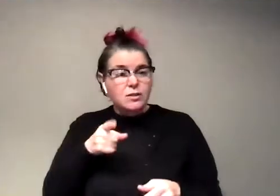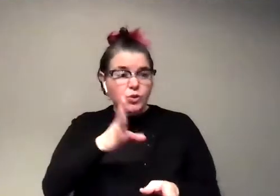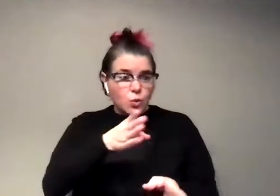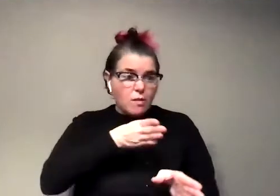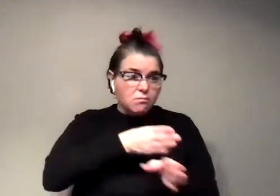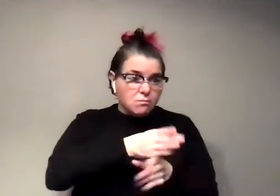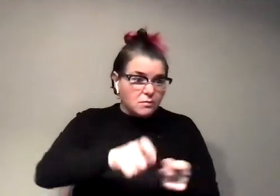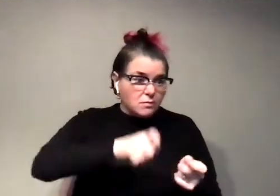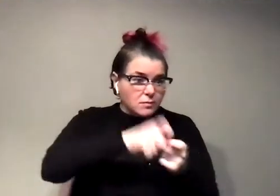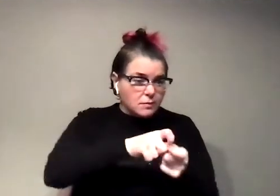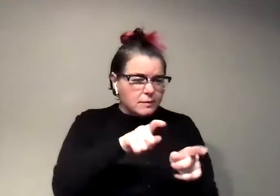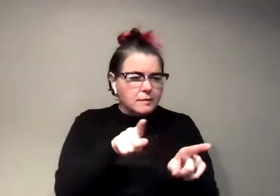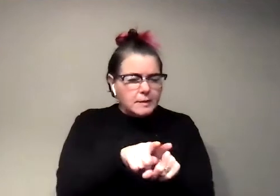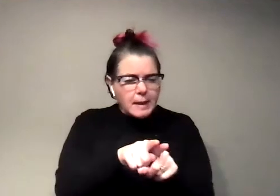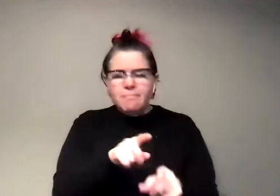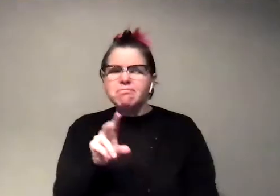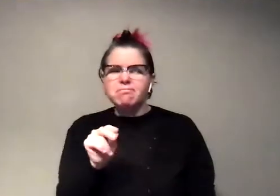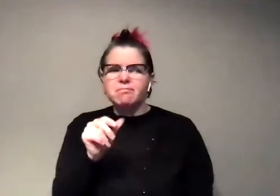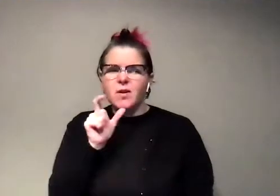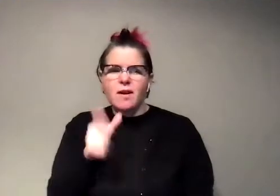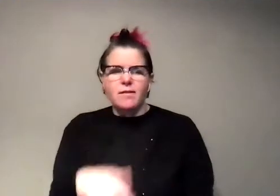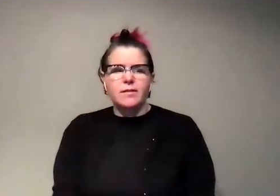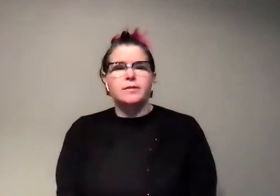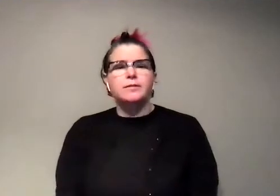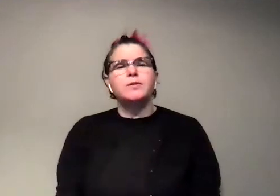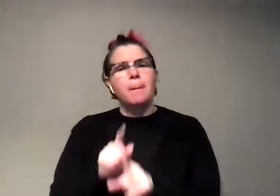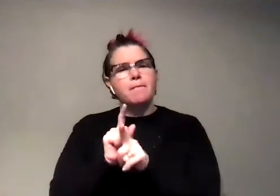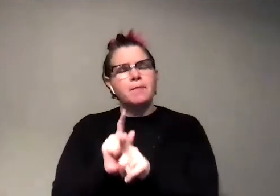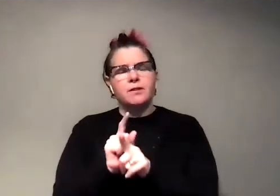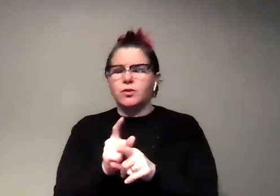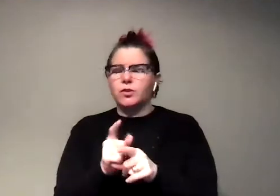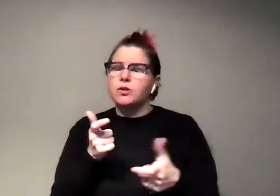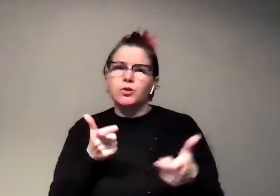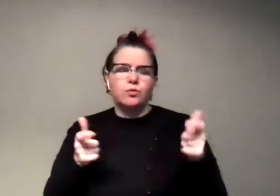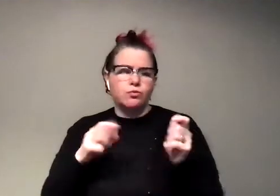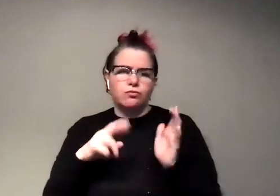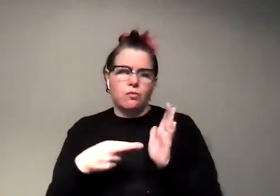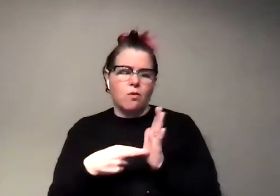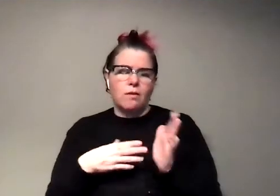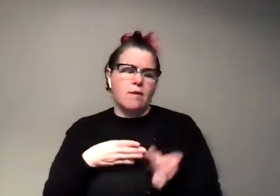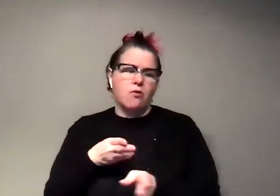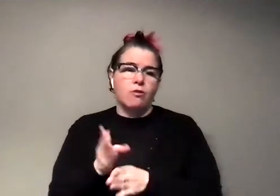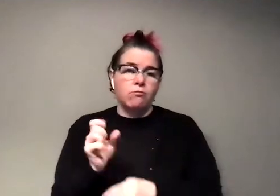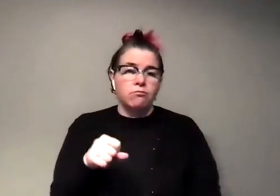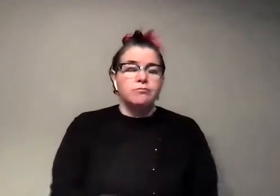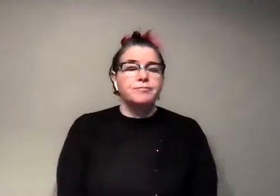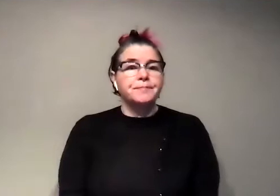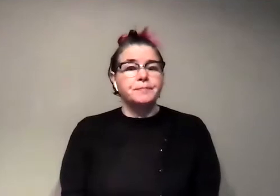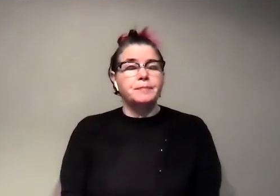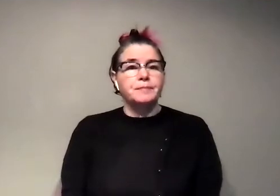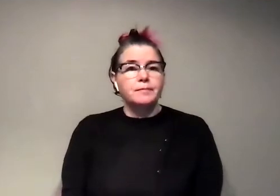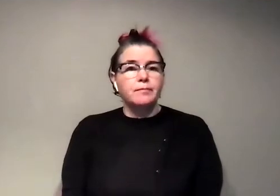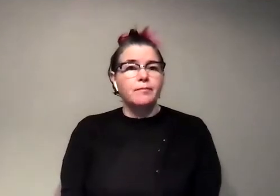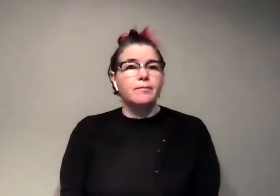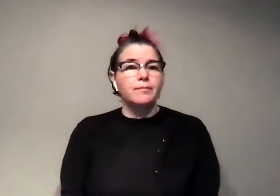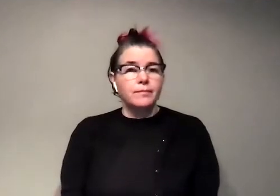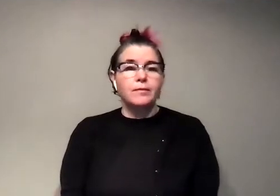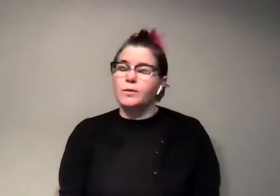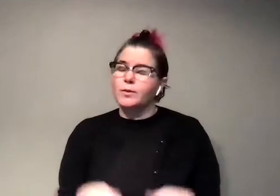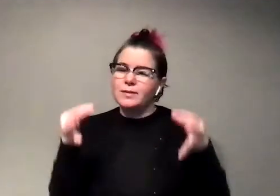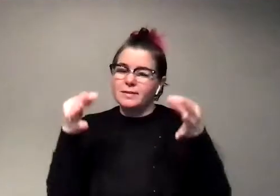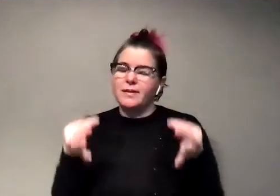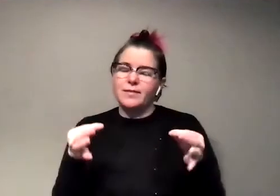exact career path. So like mentoring has played a huge role in my career. Yeah, that's an